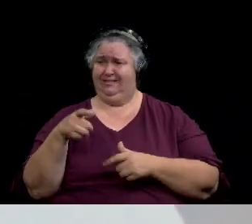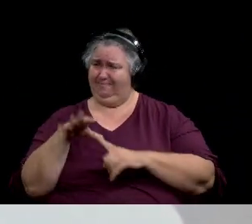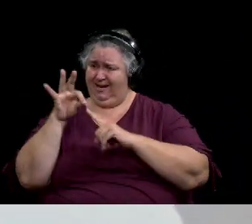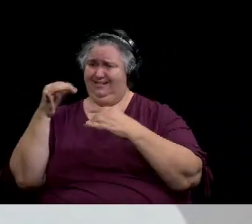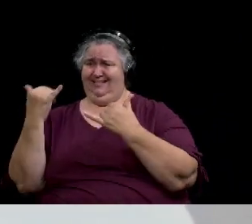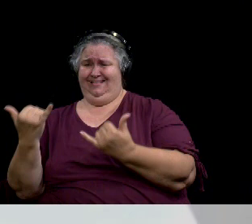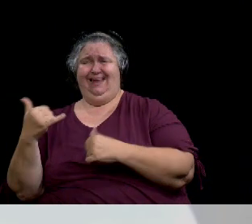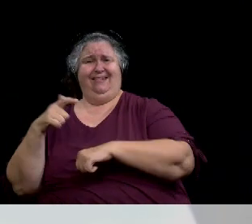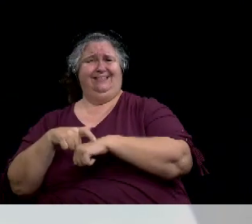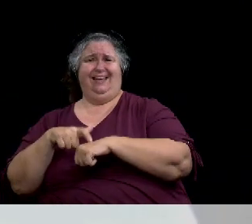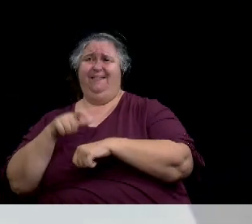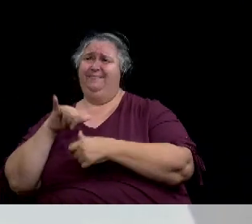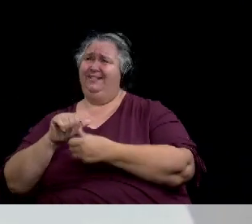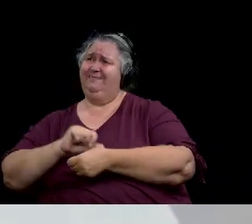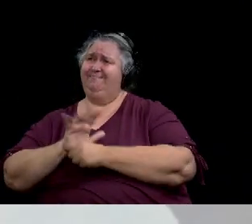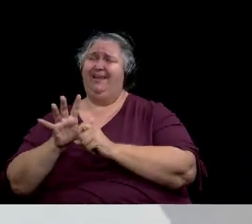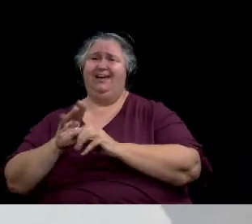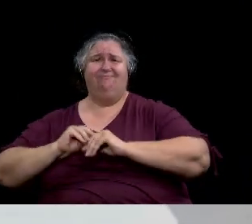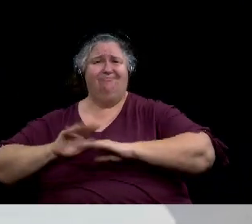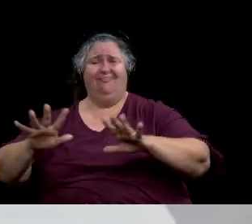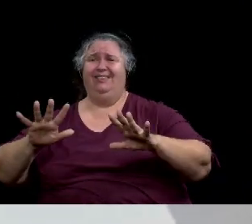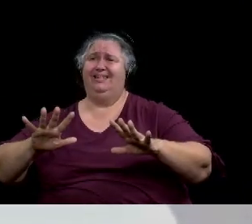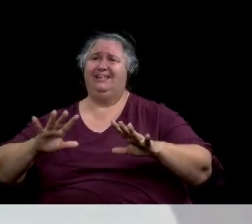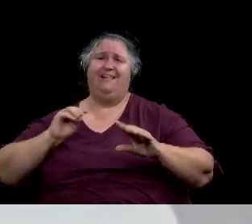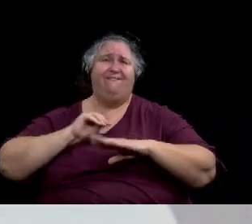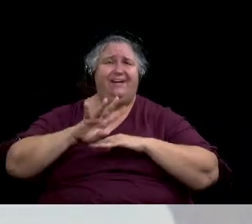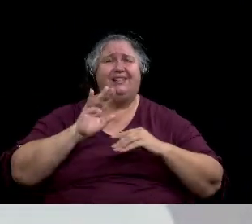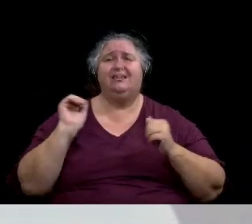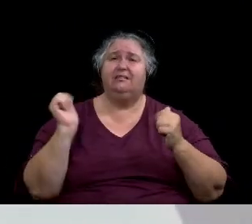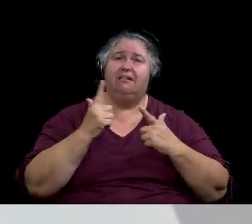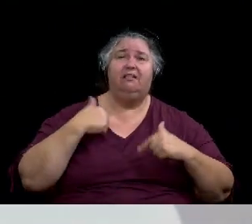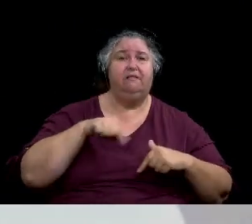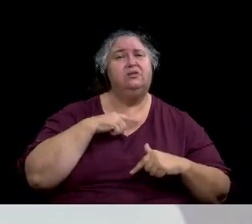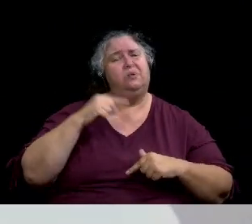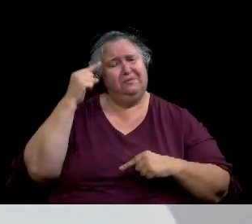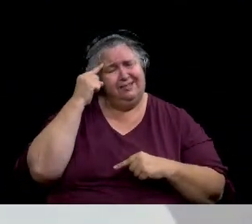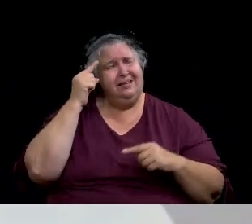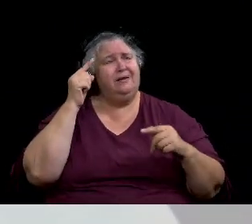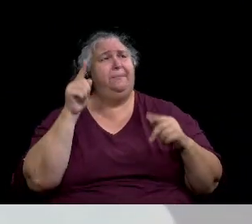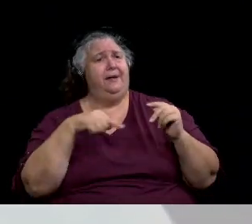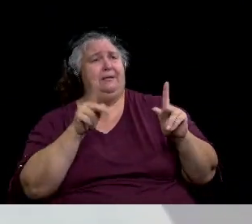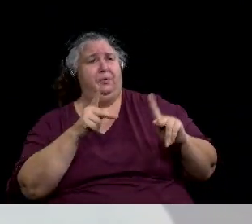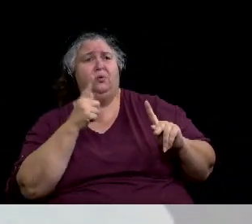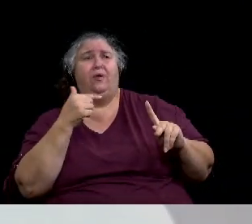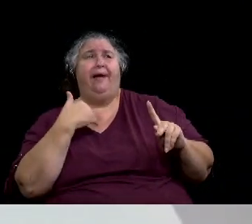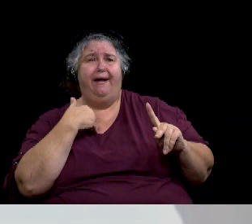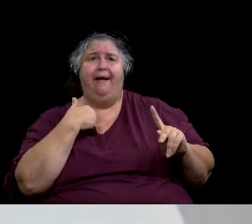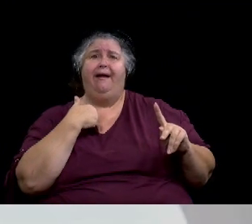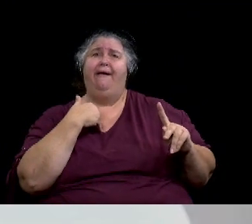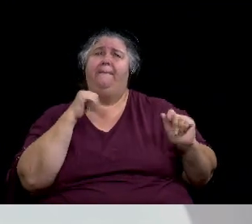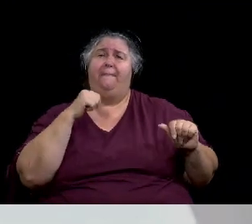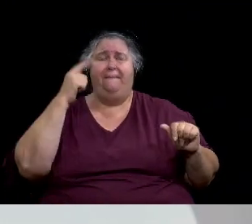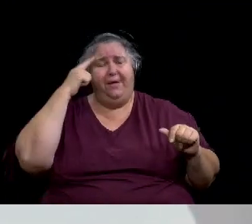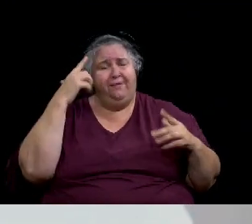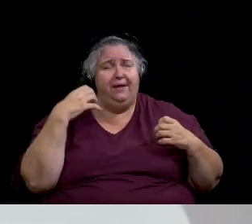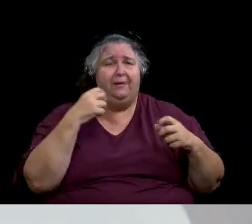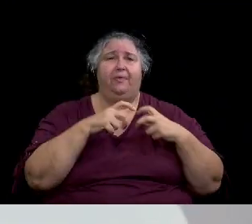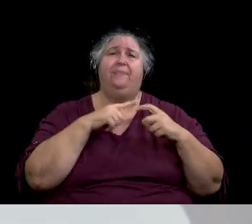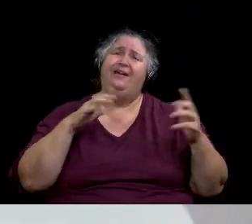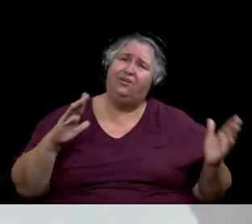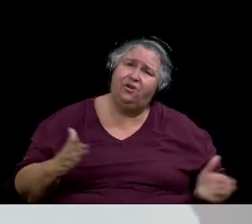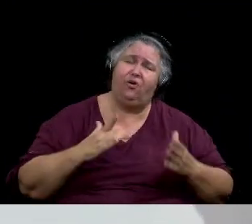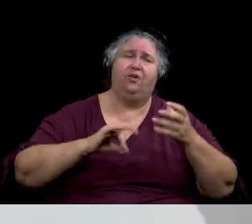is affecting all of us. So please be mindful of the mental health problems that are all around us. Be encouraging and